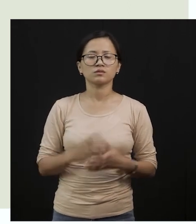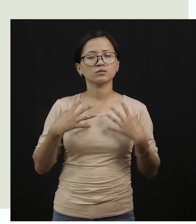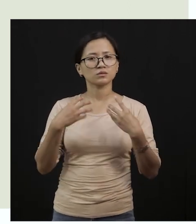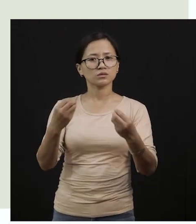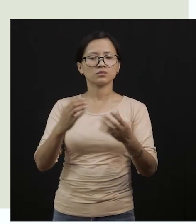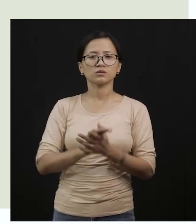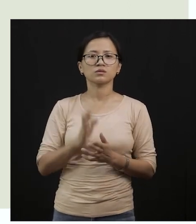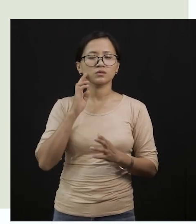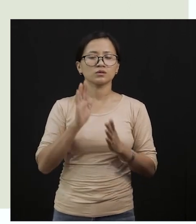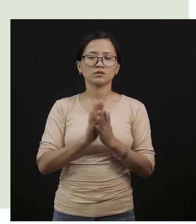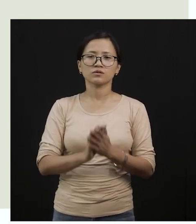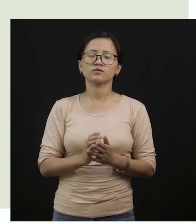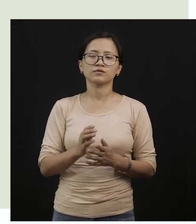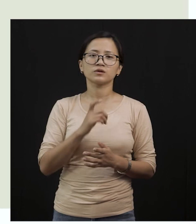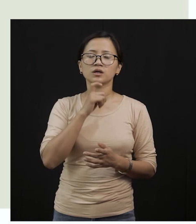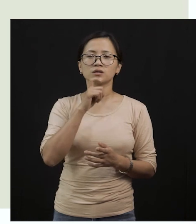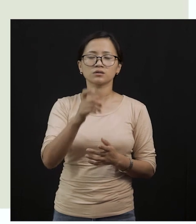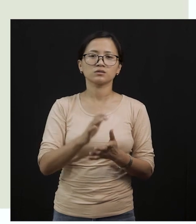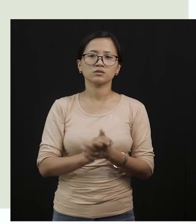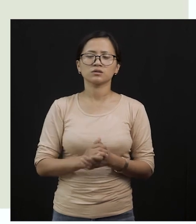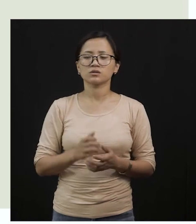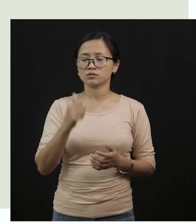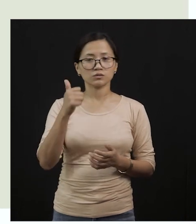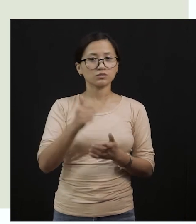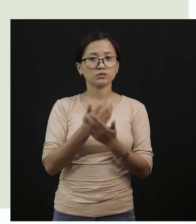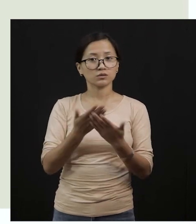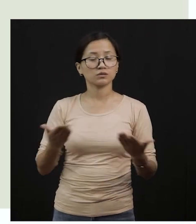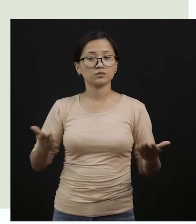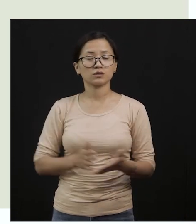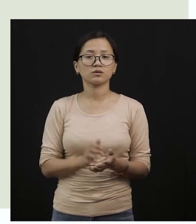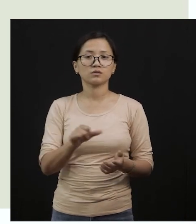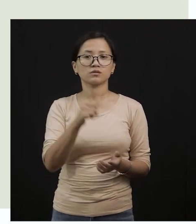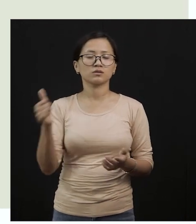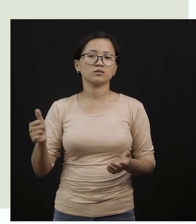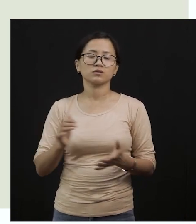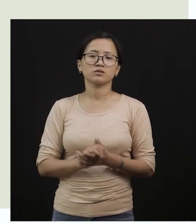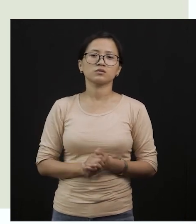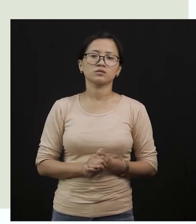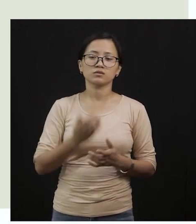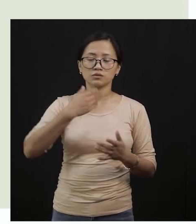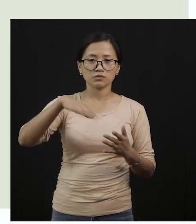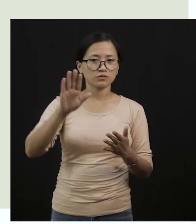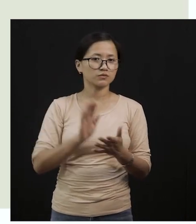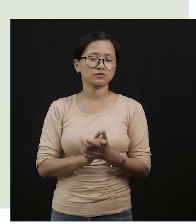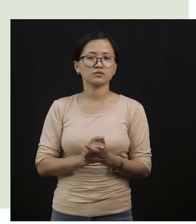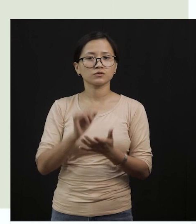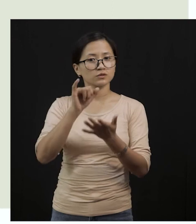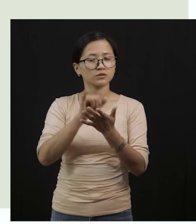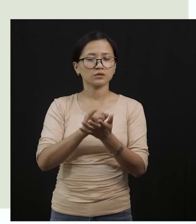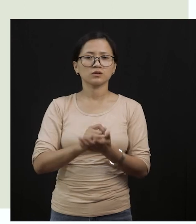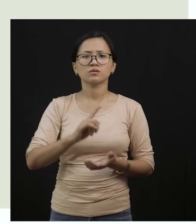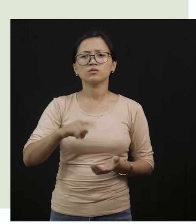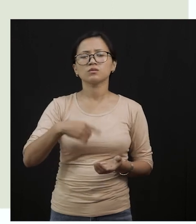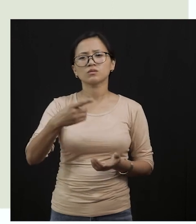of you, if you have a calling, if you want to do some good things for others, without any hesitation, I want you to go for that, because that will